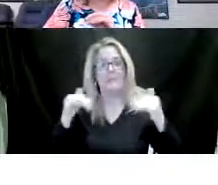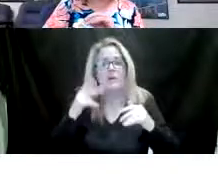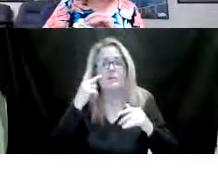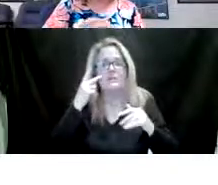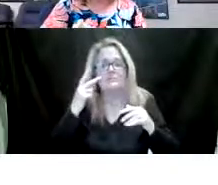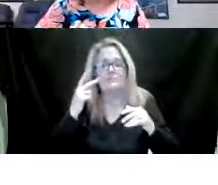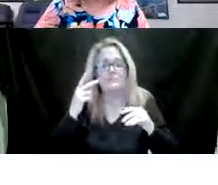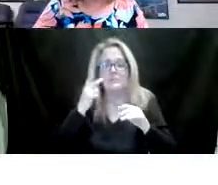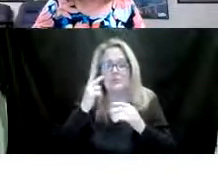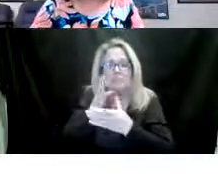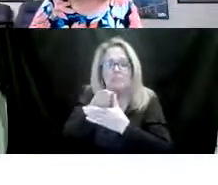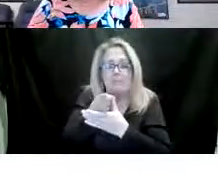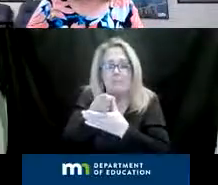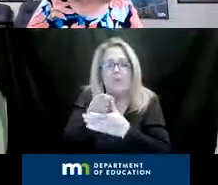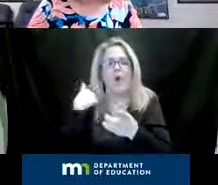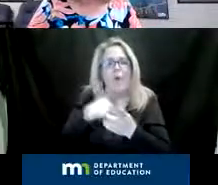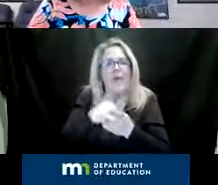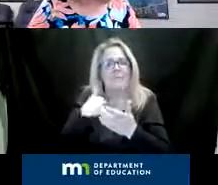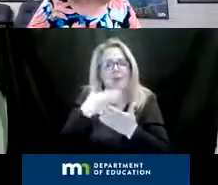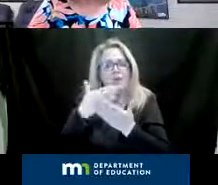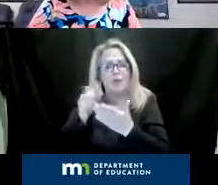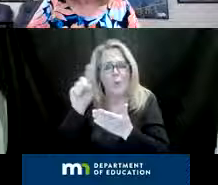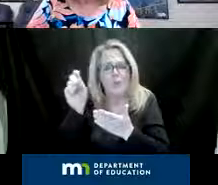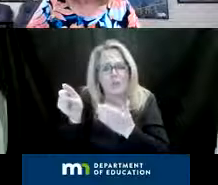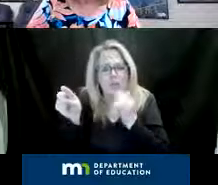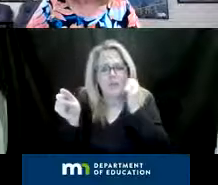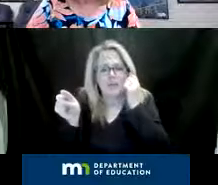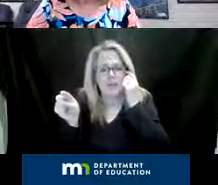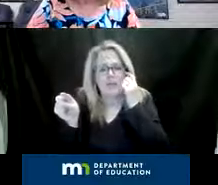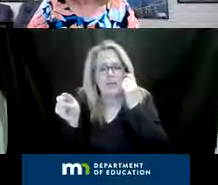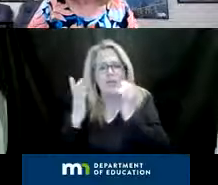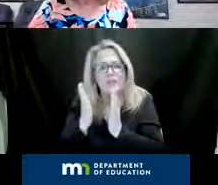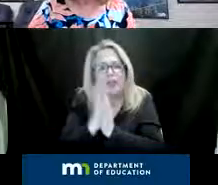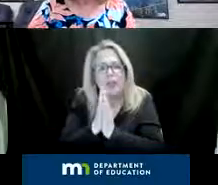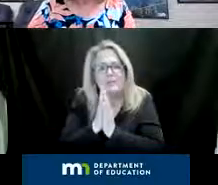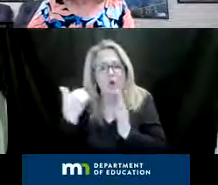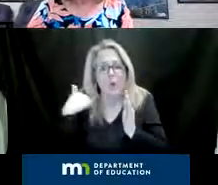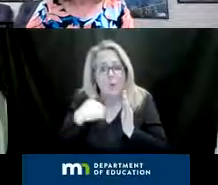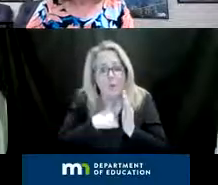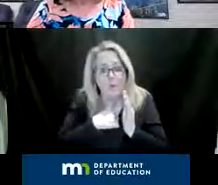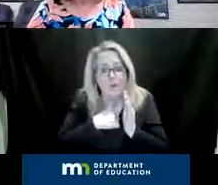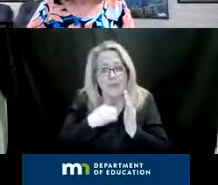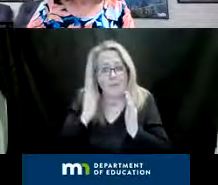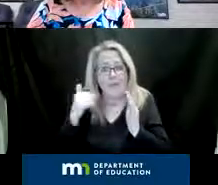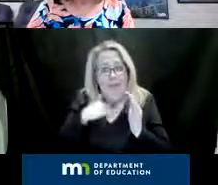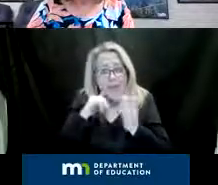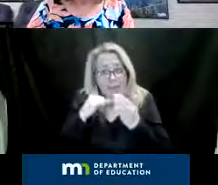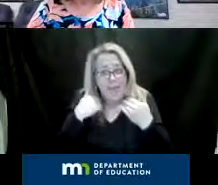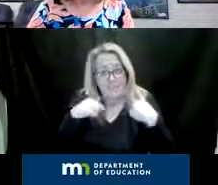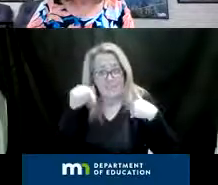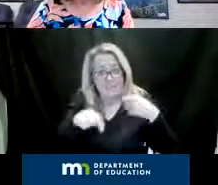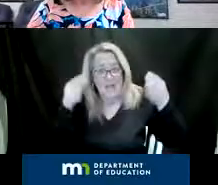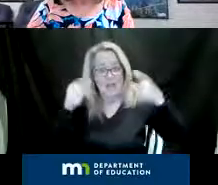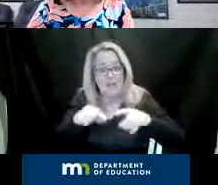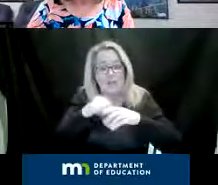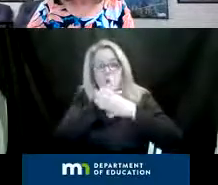child. Yes. Kay, we Yes. do have a good question. It's she asks, are we looking to have this take place in a quiet environment